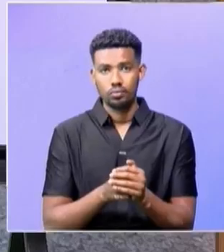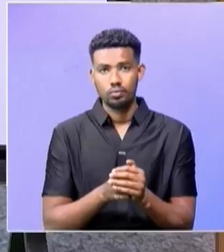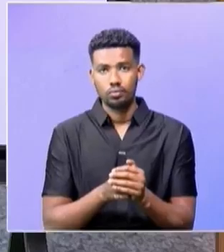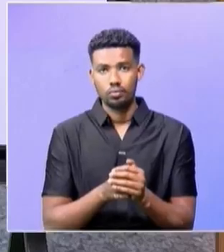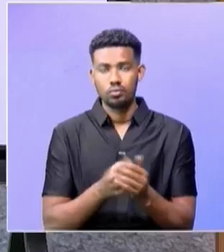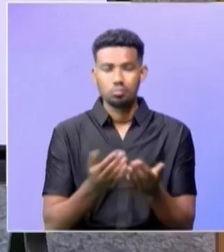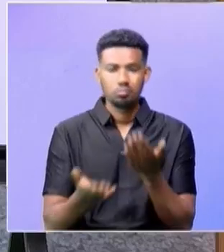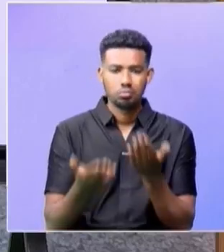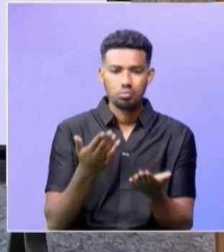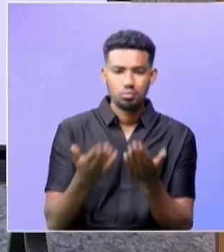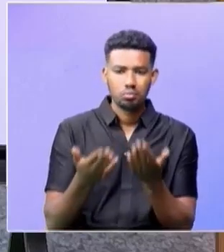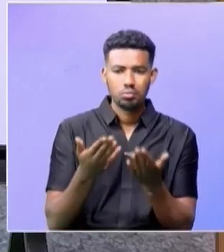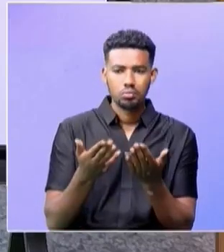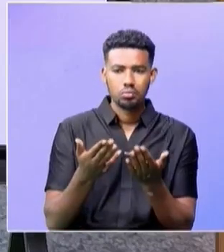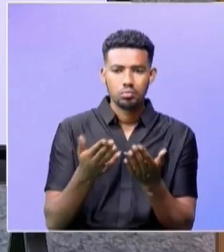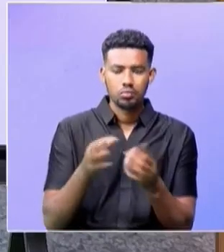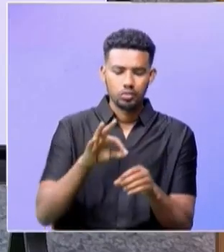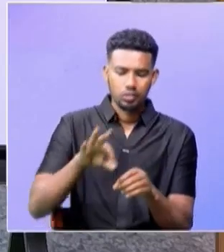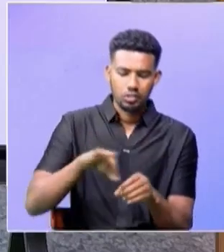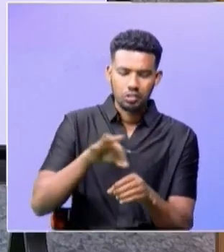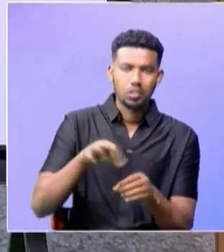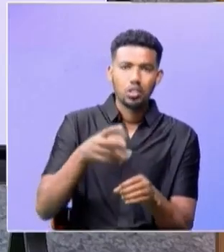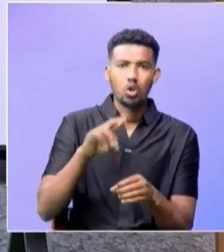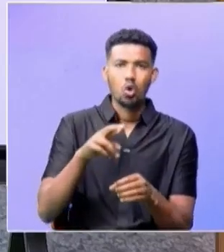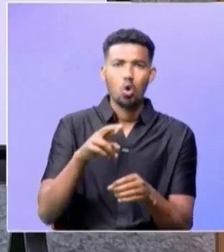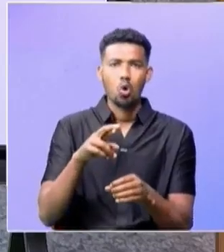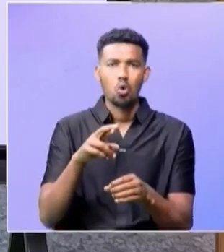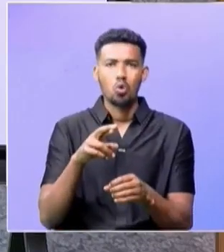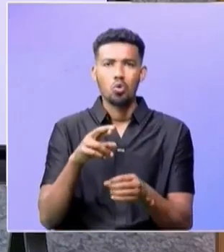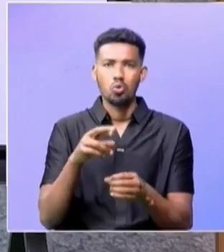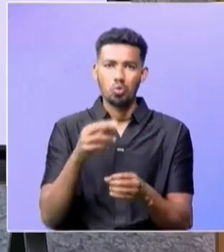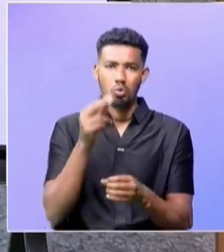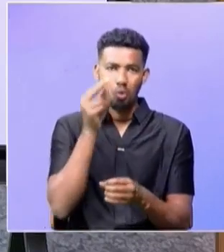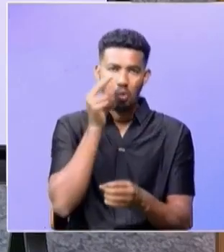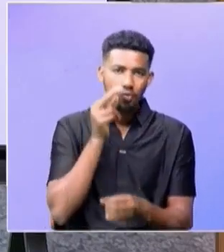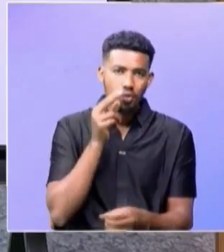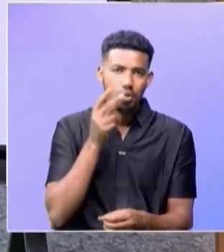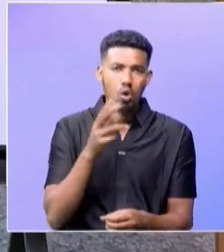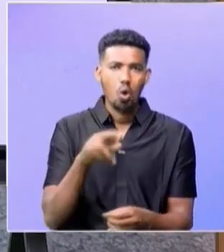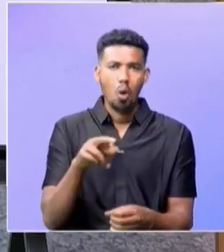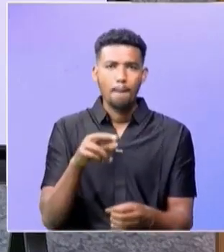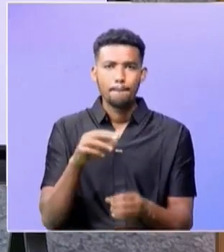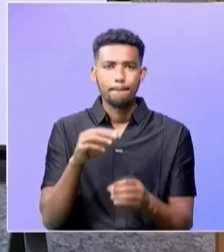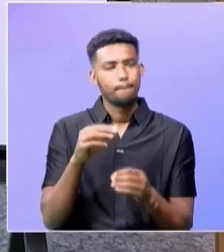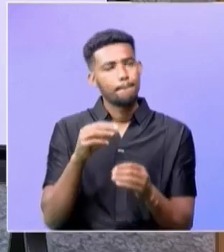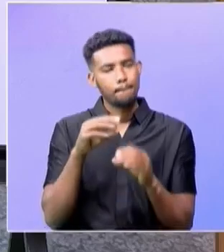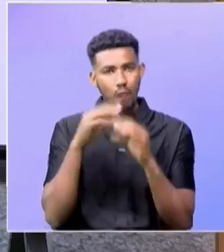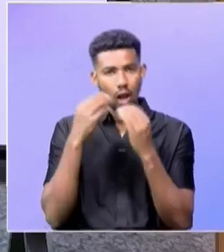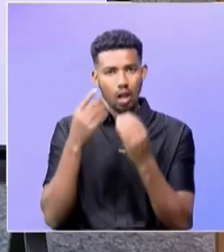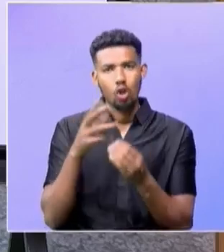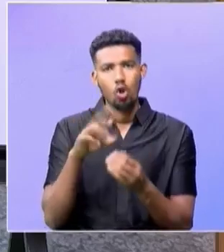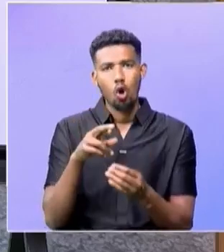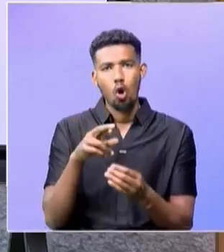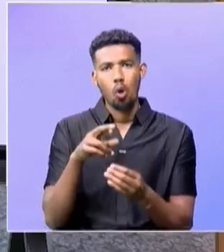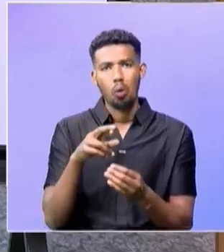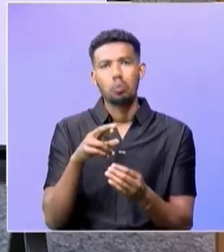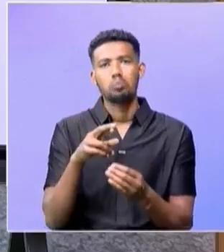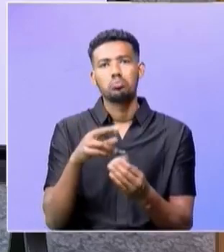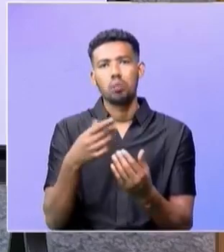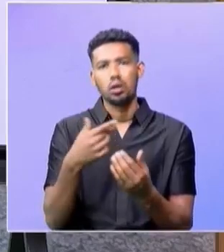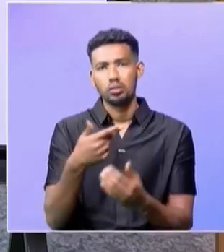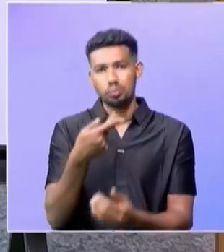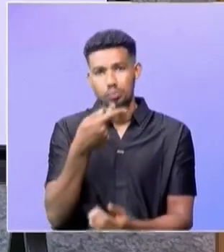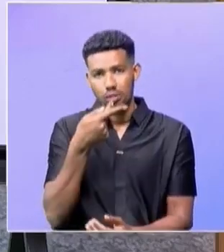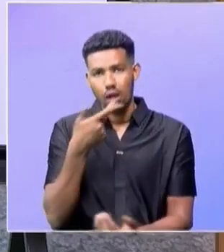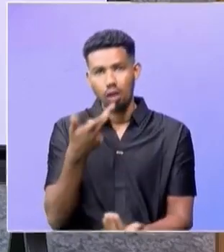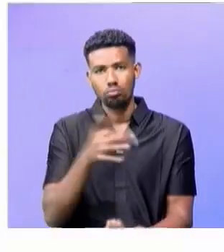It might be tea or coffee, burger or pizza. Then what you prefer for both of them. For